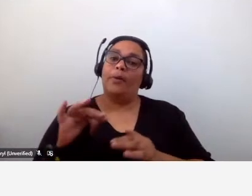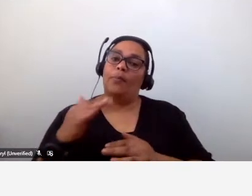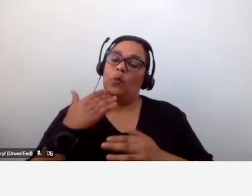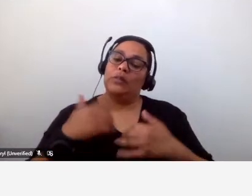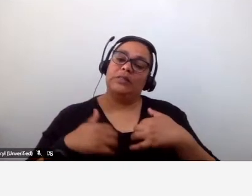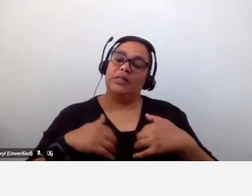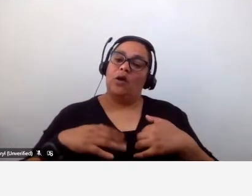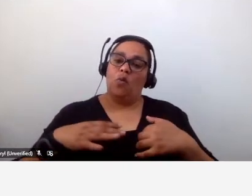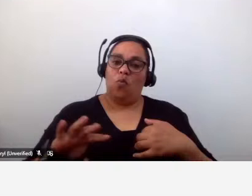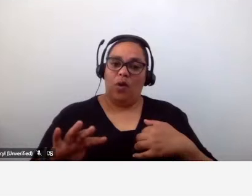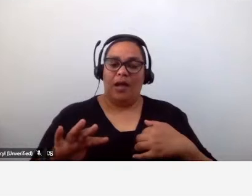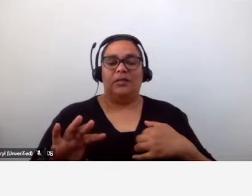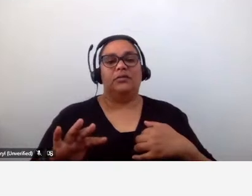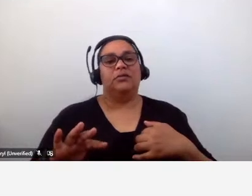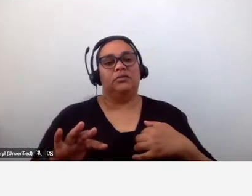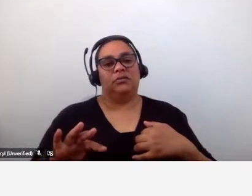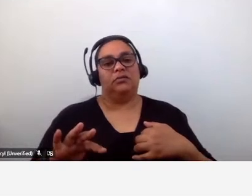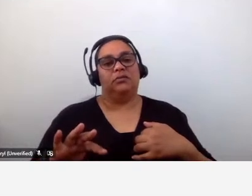wanting to